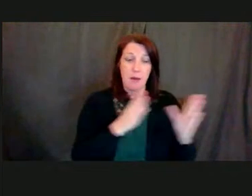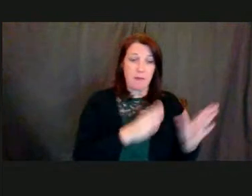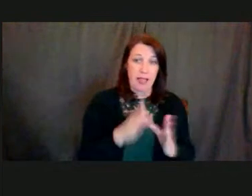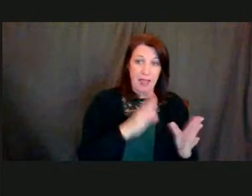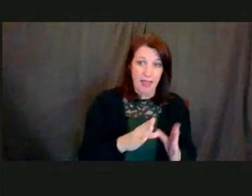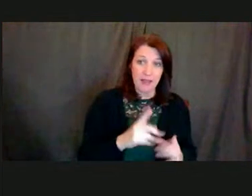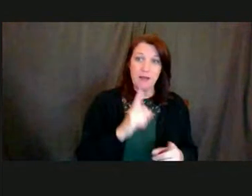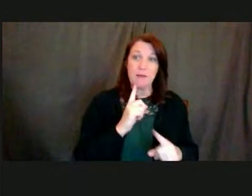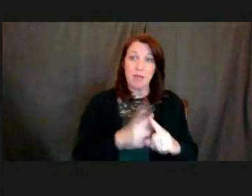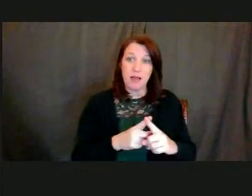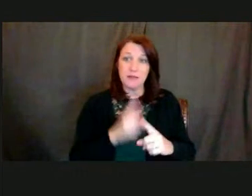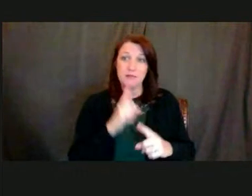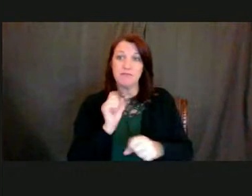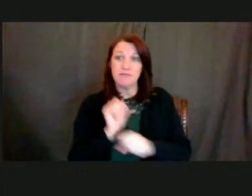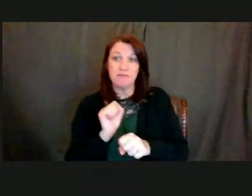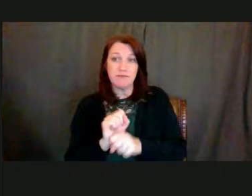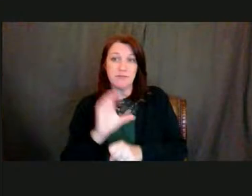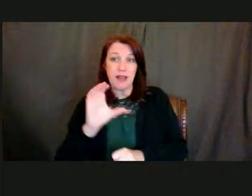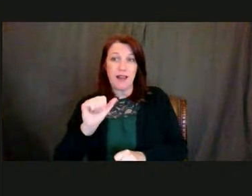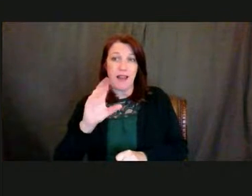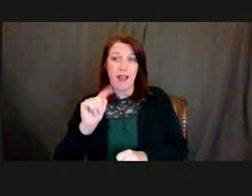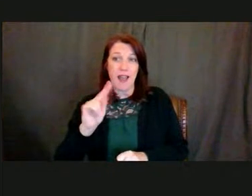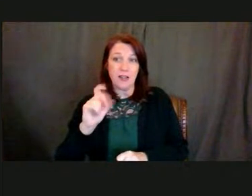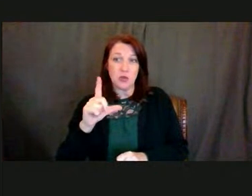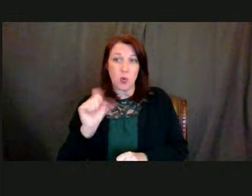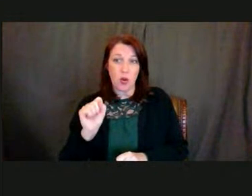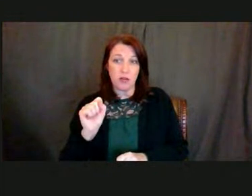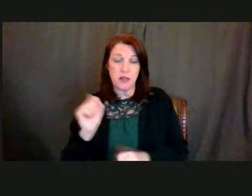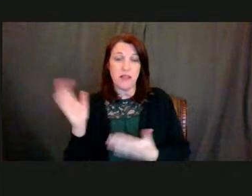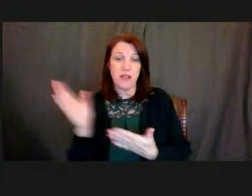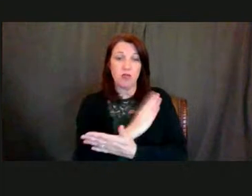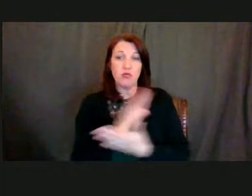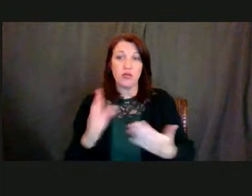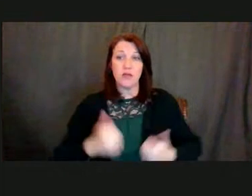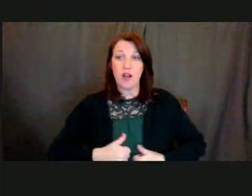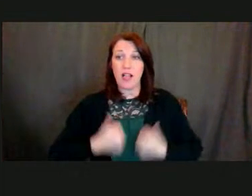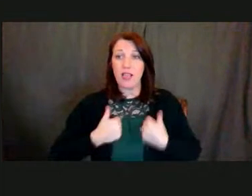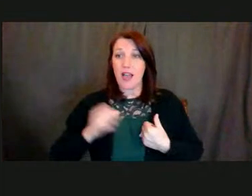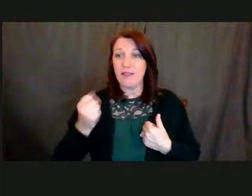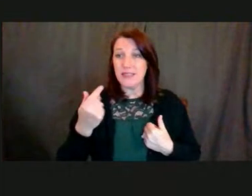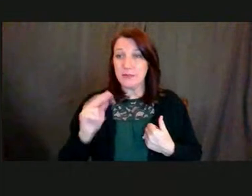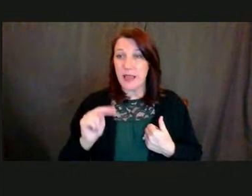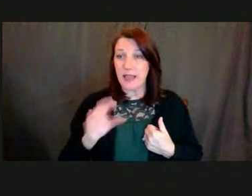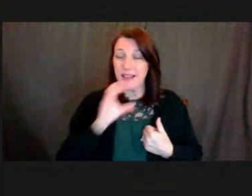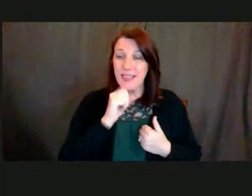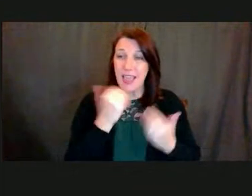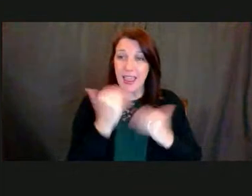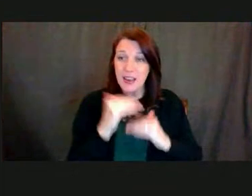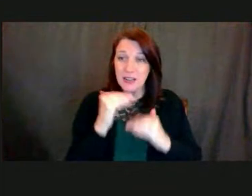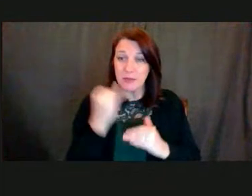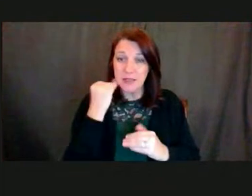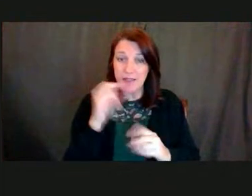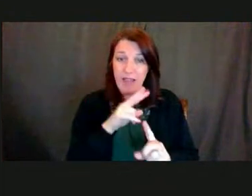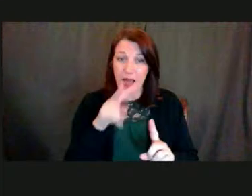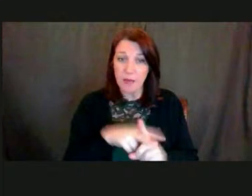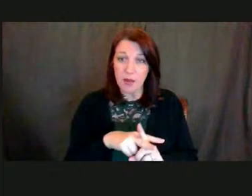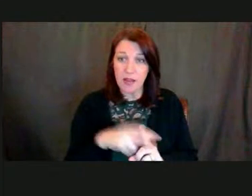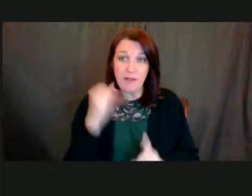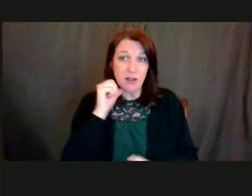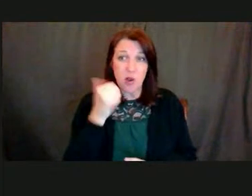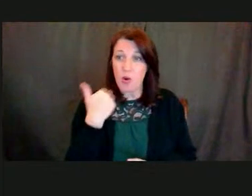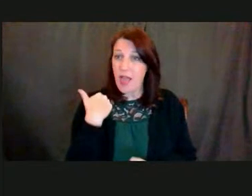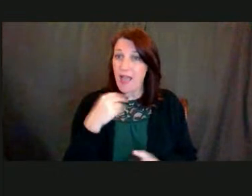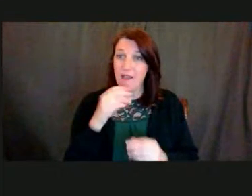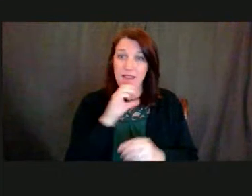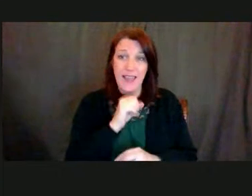finally, you'll want to include plans for inclusion of individuals across the lifespan. And this will include your age limits if applicable. If you don't have age limits,